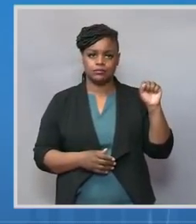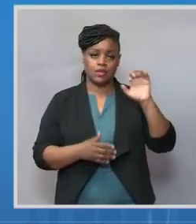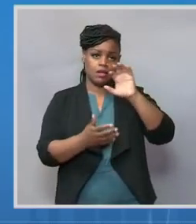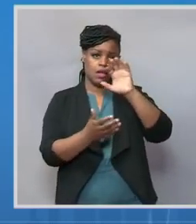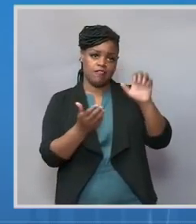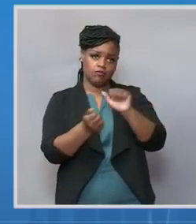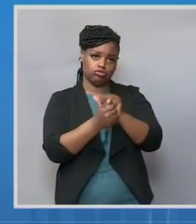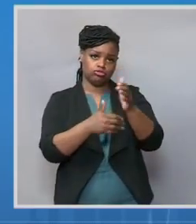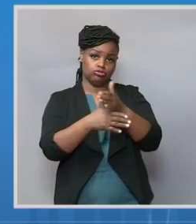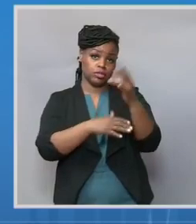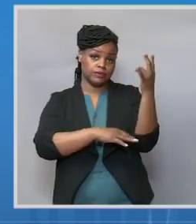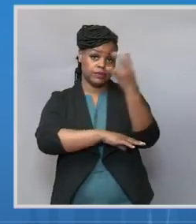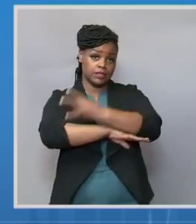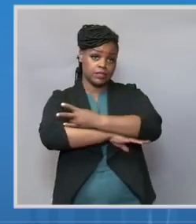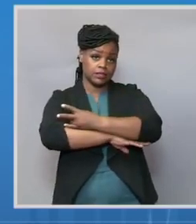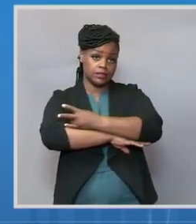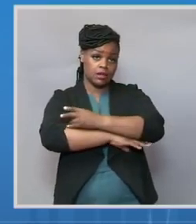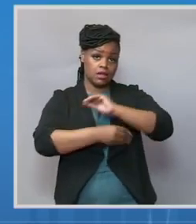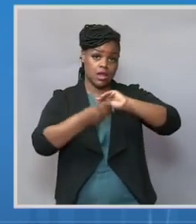going down